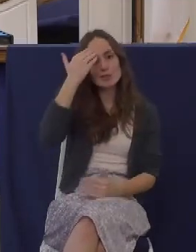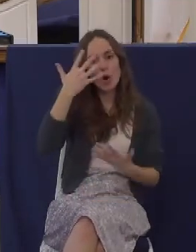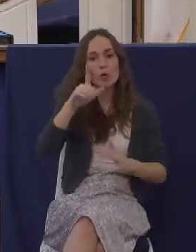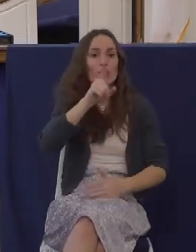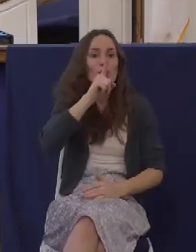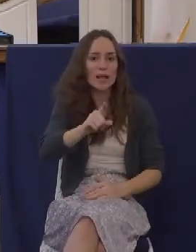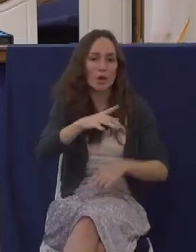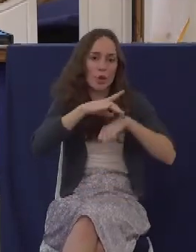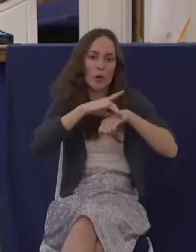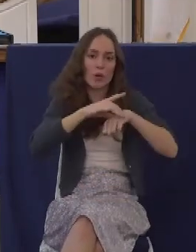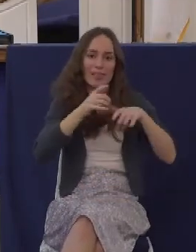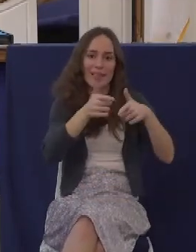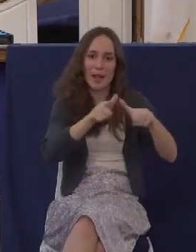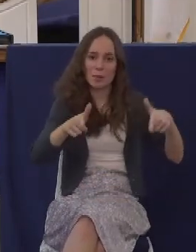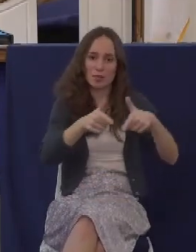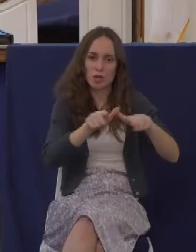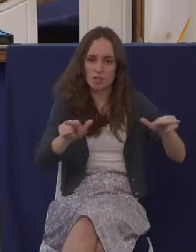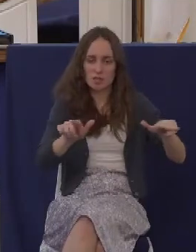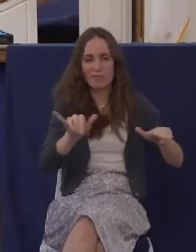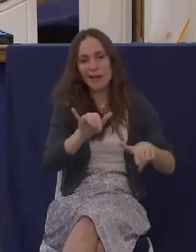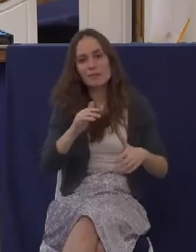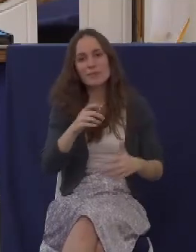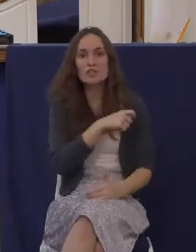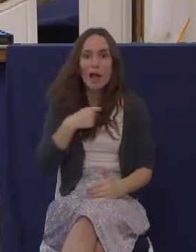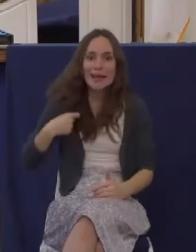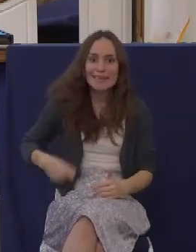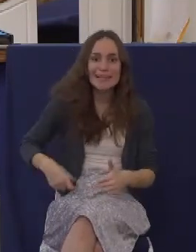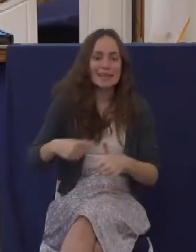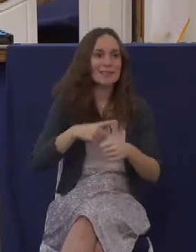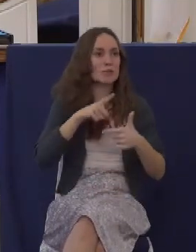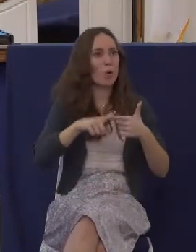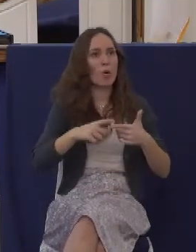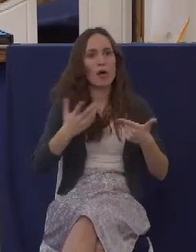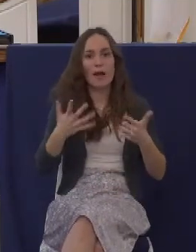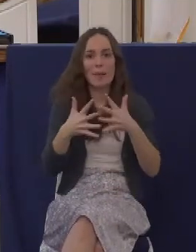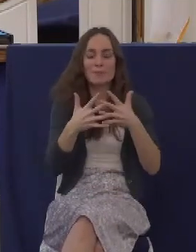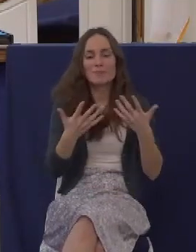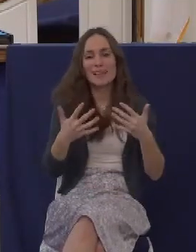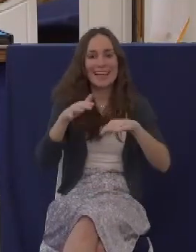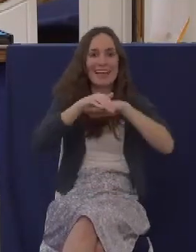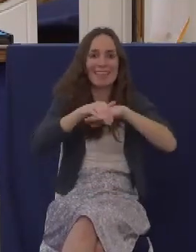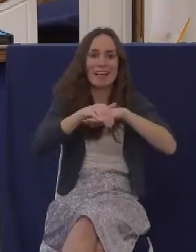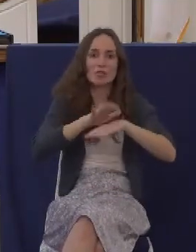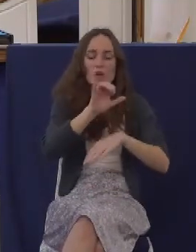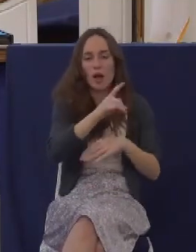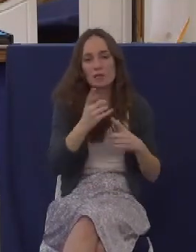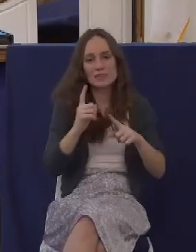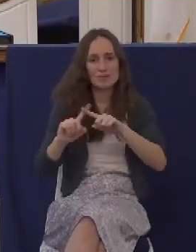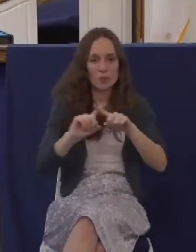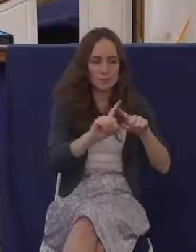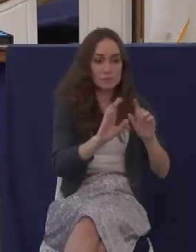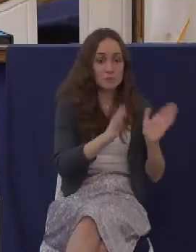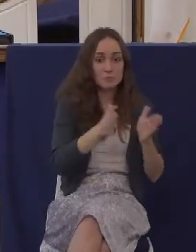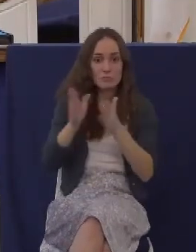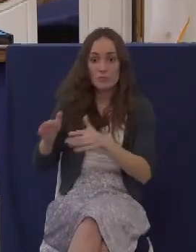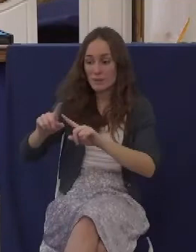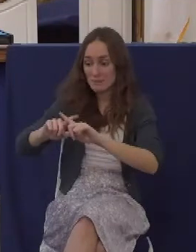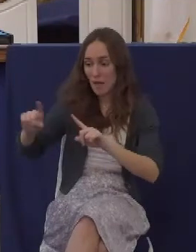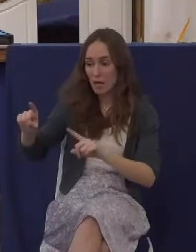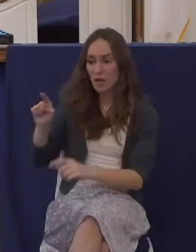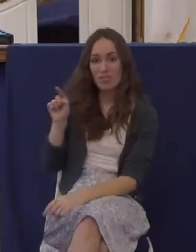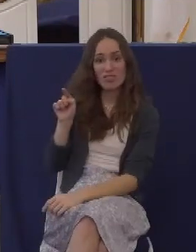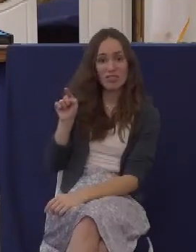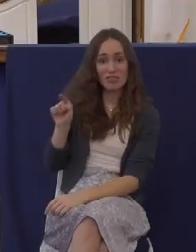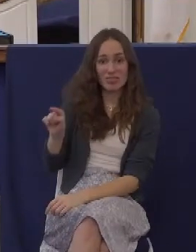they're listed there in Acts chapter 2. But then they say the tongues in 1 Corinthians are different. It's a private heavenly prayer